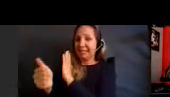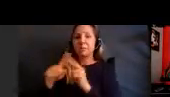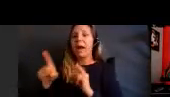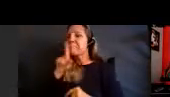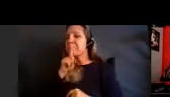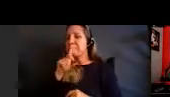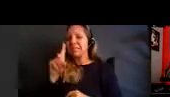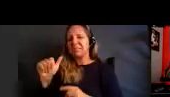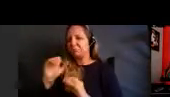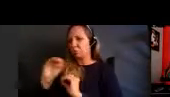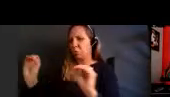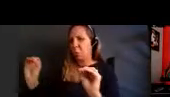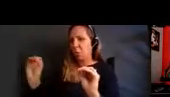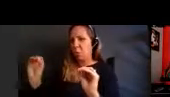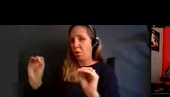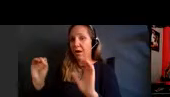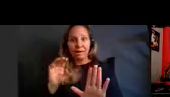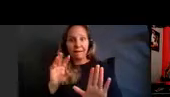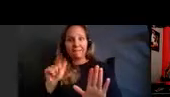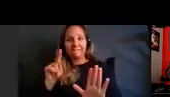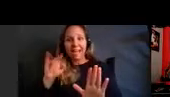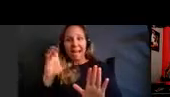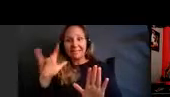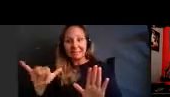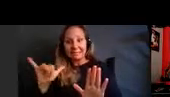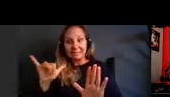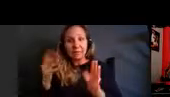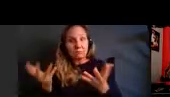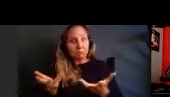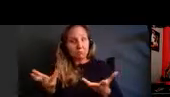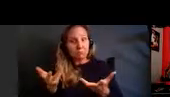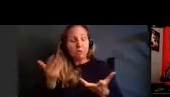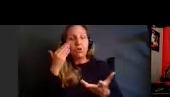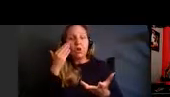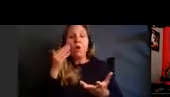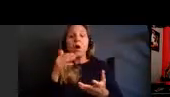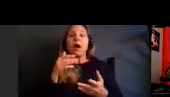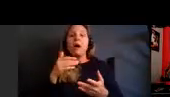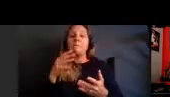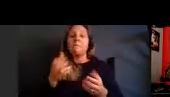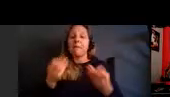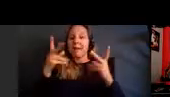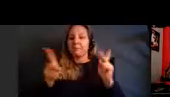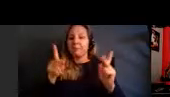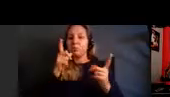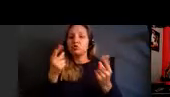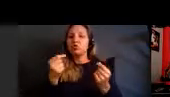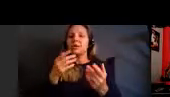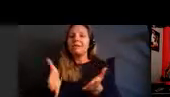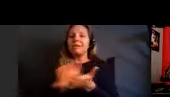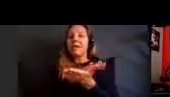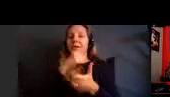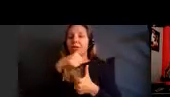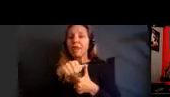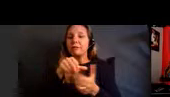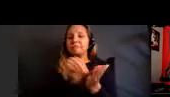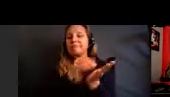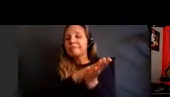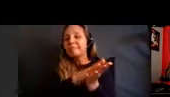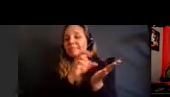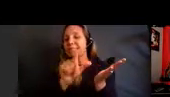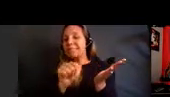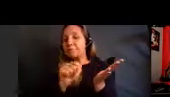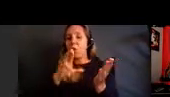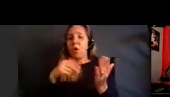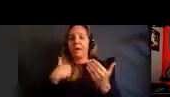disability, Vancity had learned that many times people with disabilities will put on their cover letter that they have a disability or that they require some form